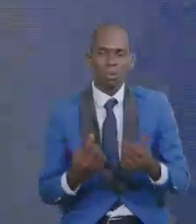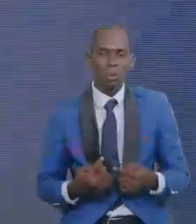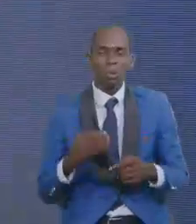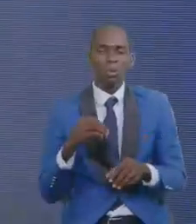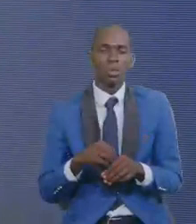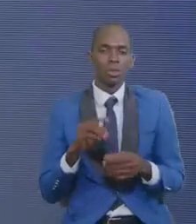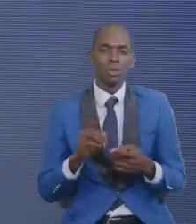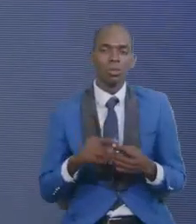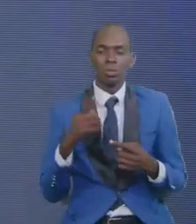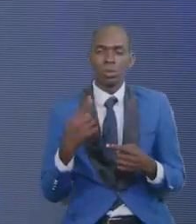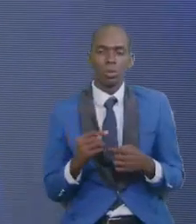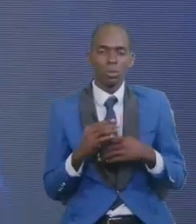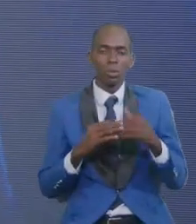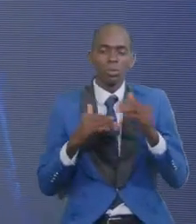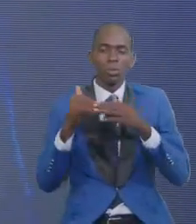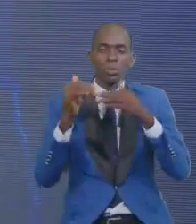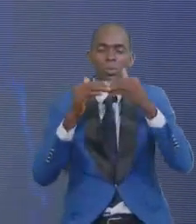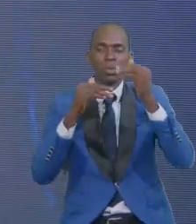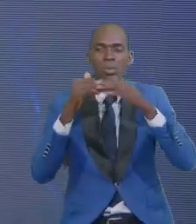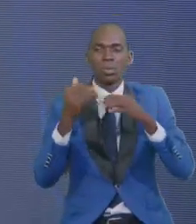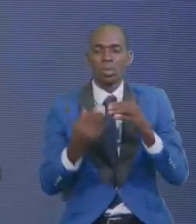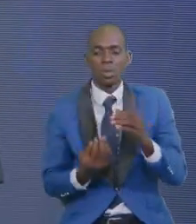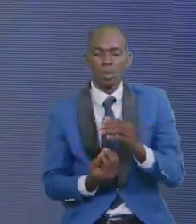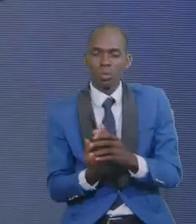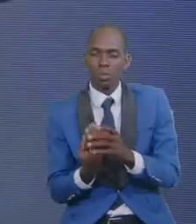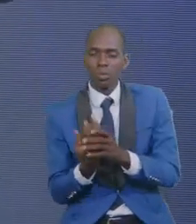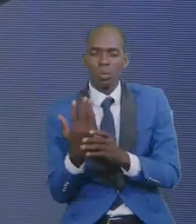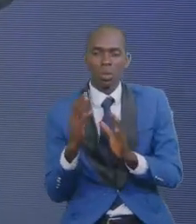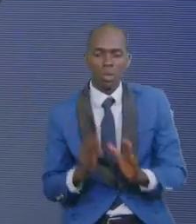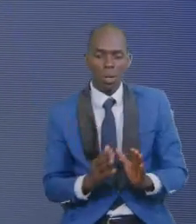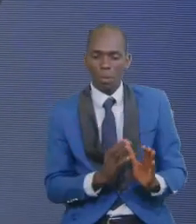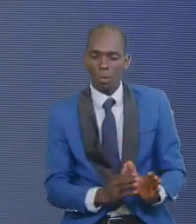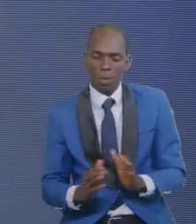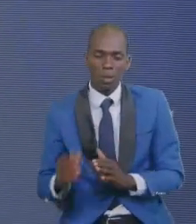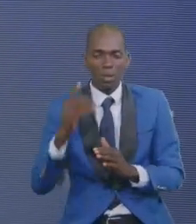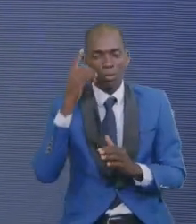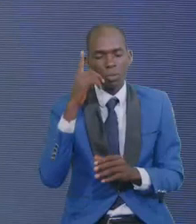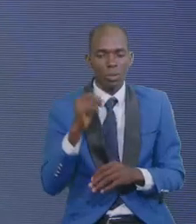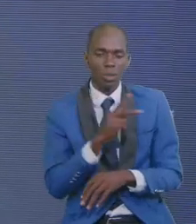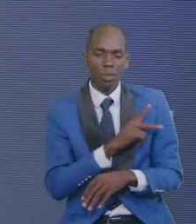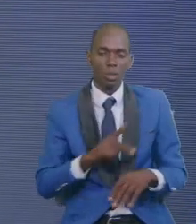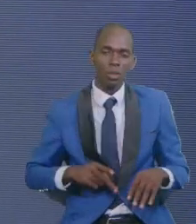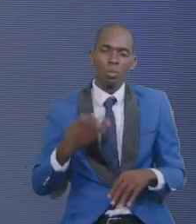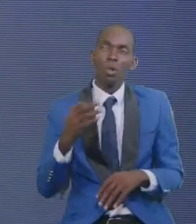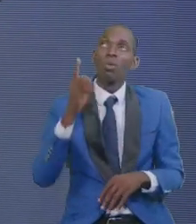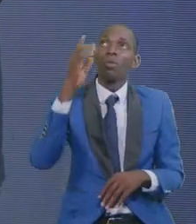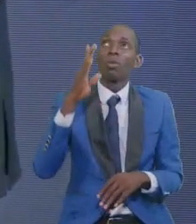cultivators who are plowing for the kingdom of God. You are not plowing for the kingdom of man.